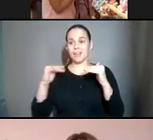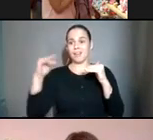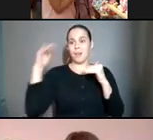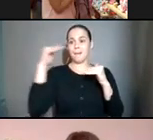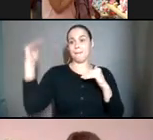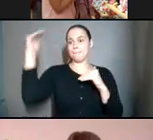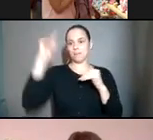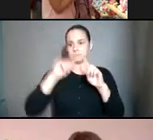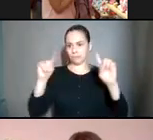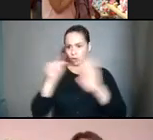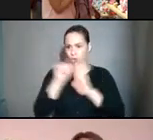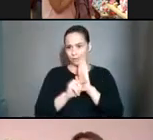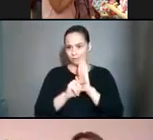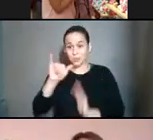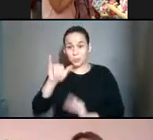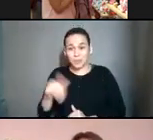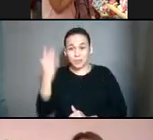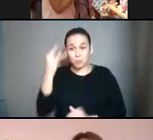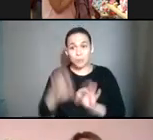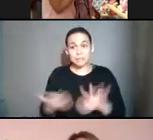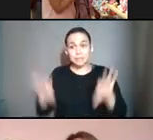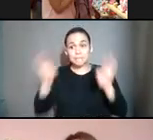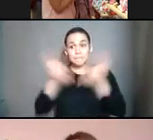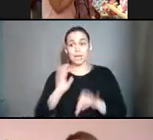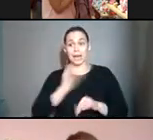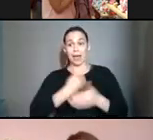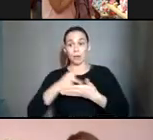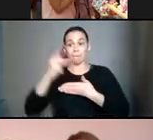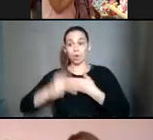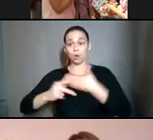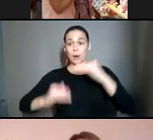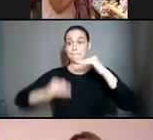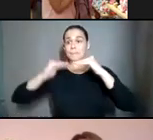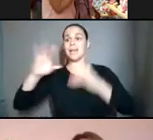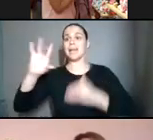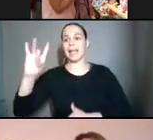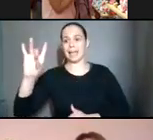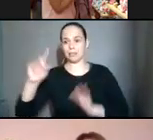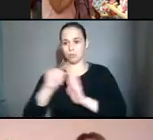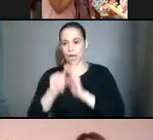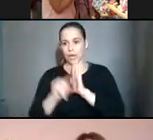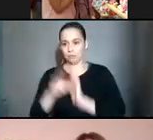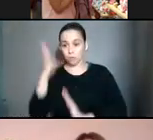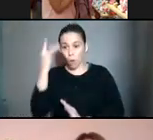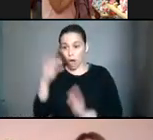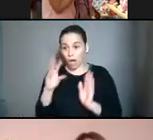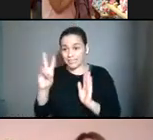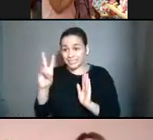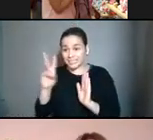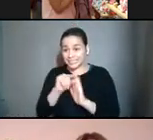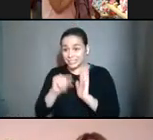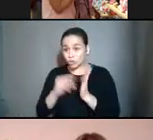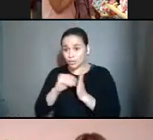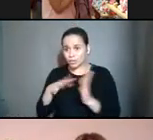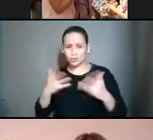have a program that goes up to 8th grade, so that if we have 6th grade students who are ready to go beyond grade level material, they